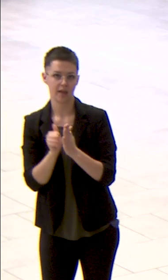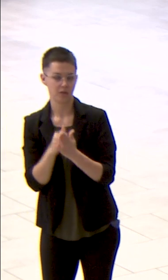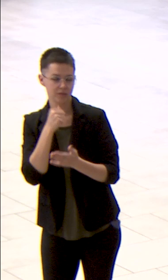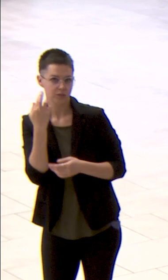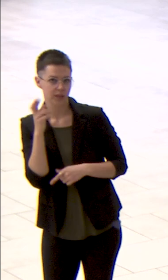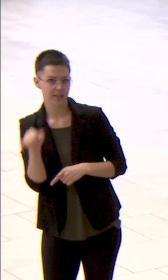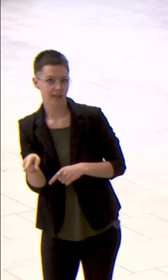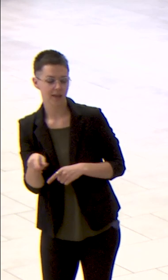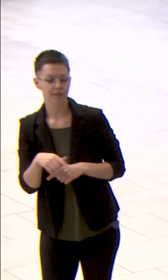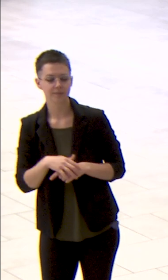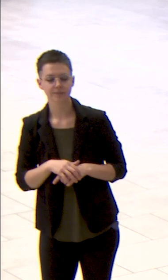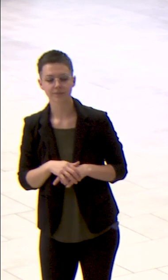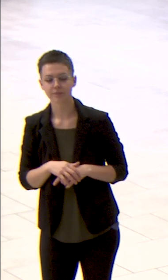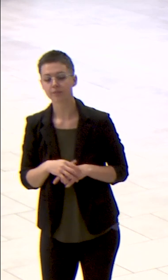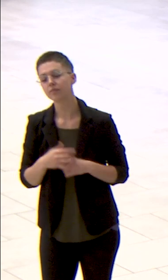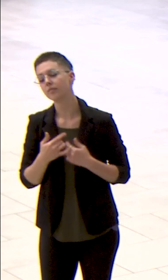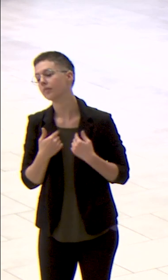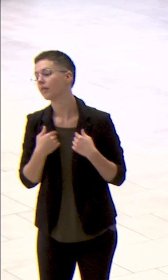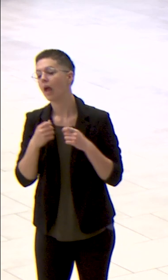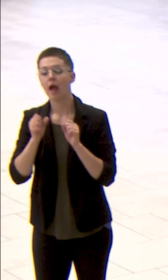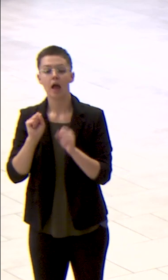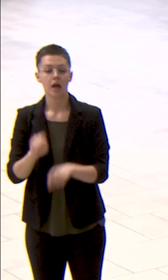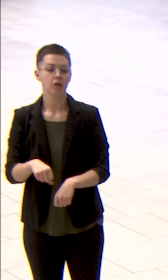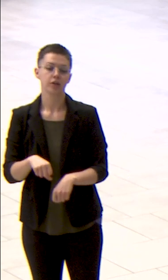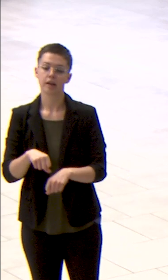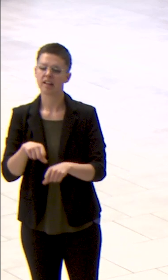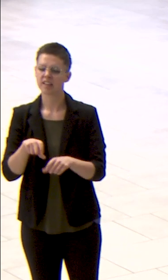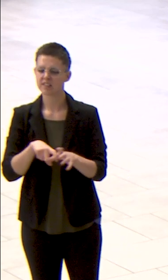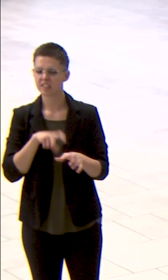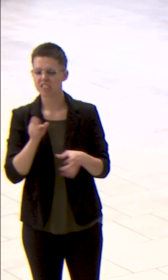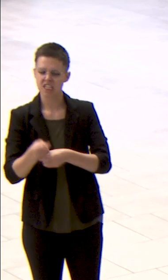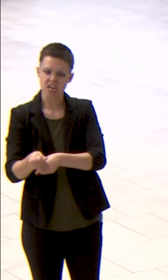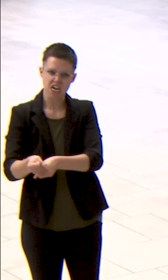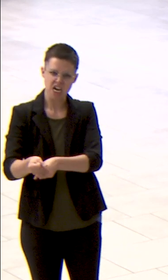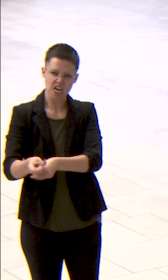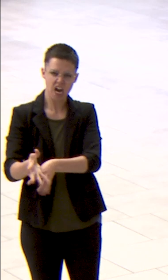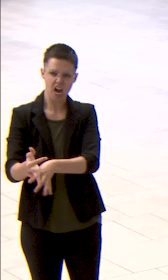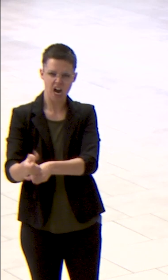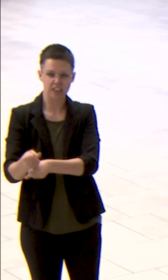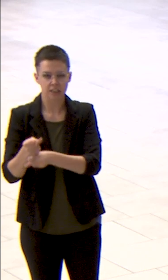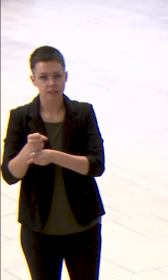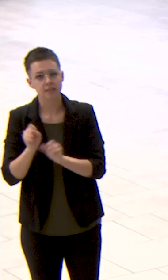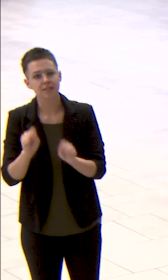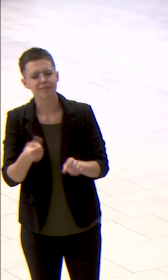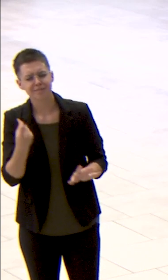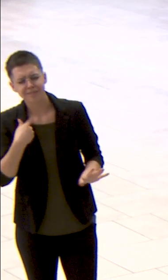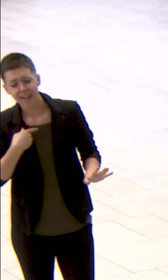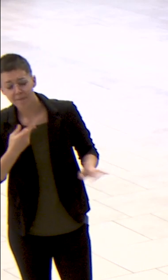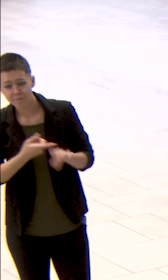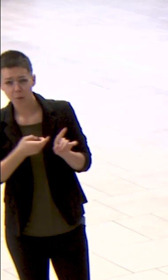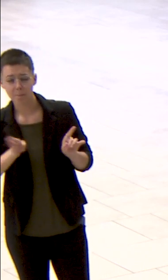that was, now I could have jumped out and I could have been, right, the most insane, irate person. Look, I'm from Brooklyn.